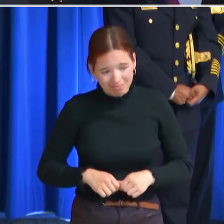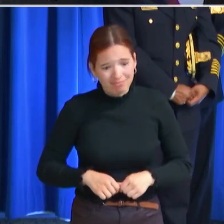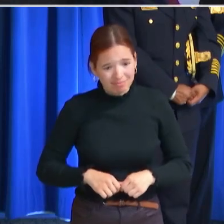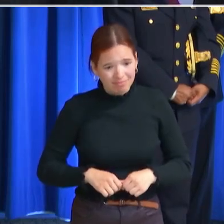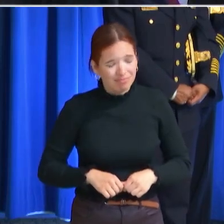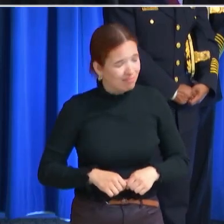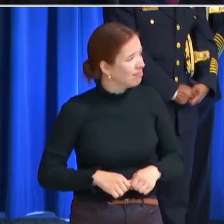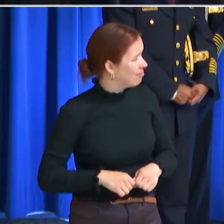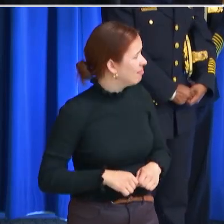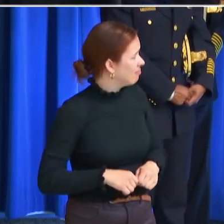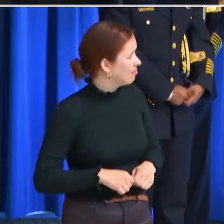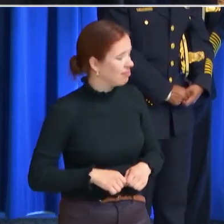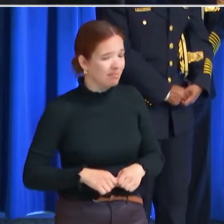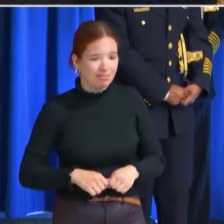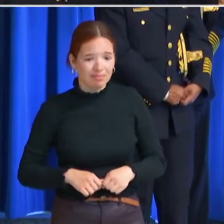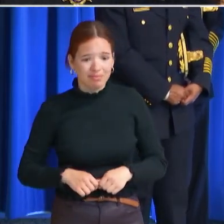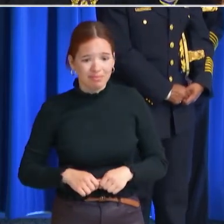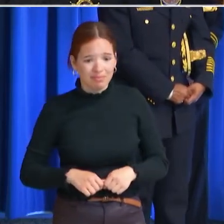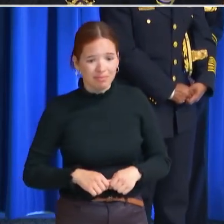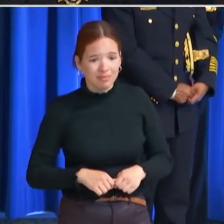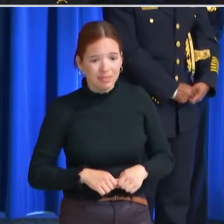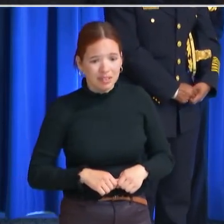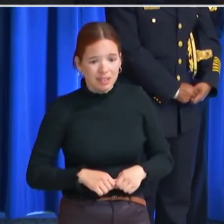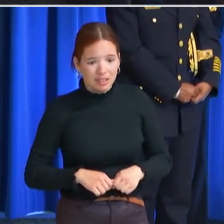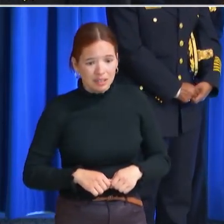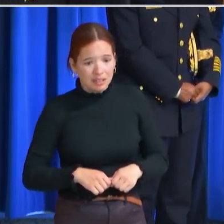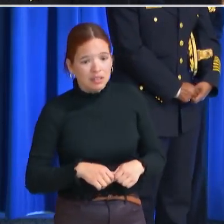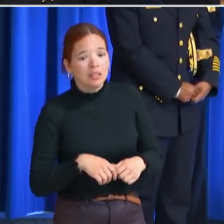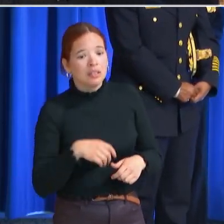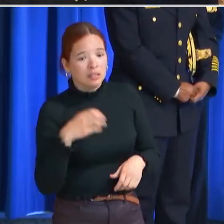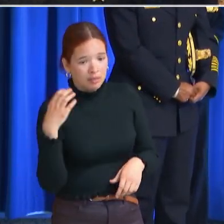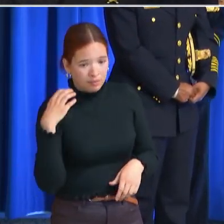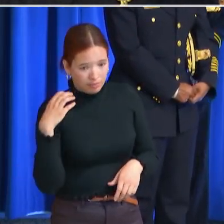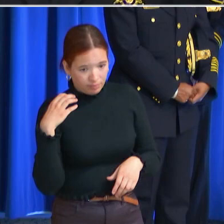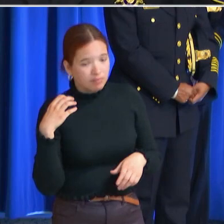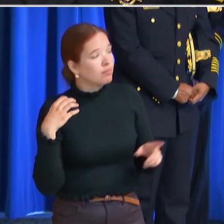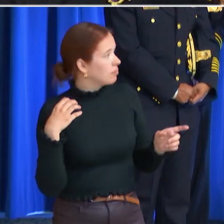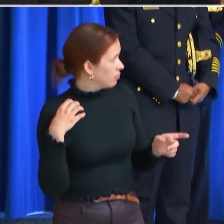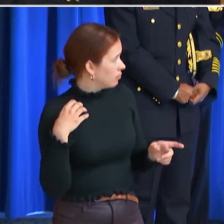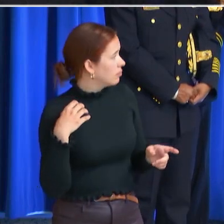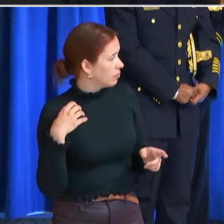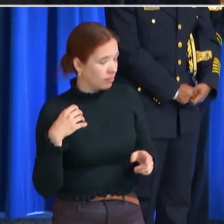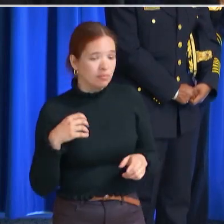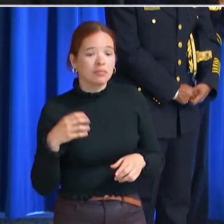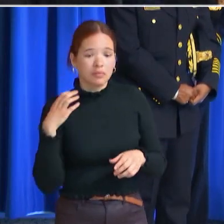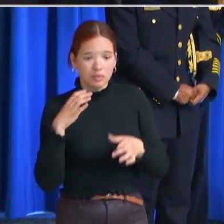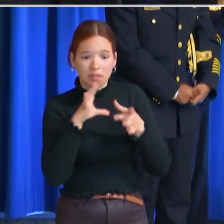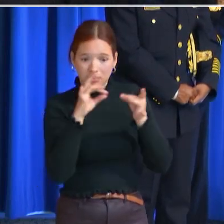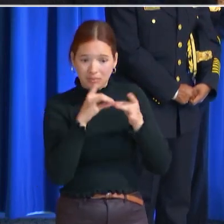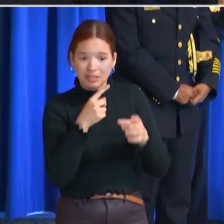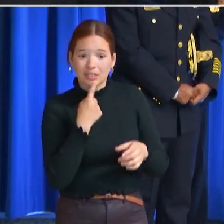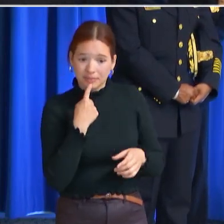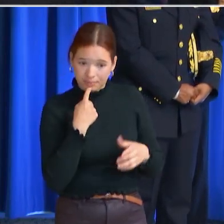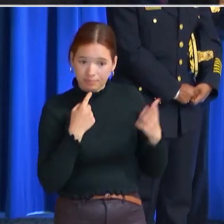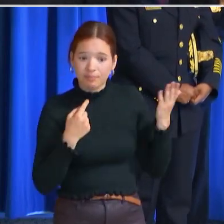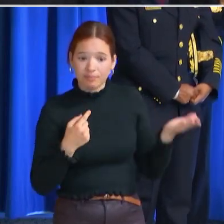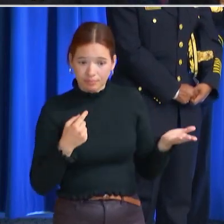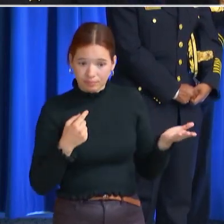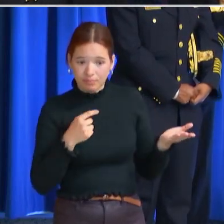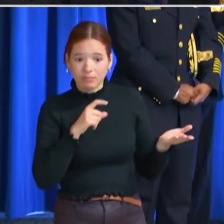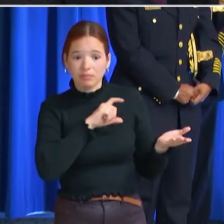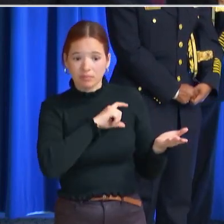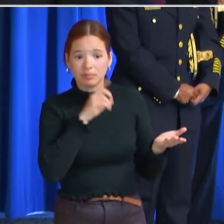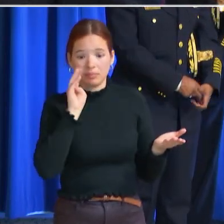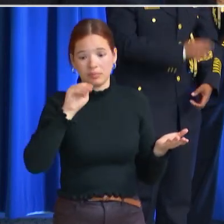So the chief also, in his comments, outlines why the job of chief of police for the